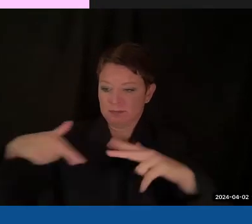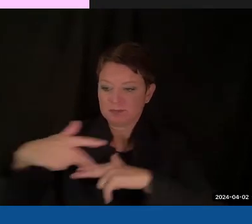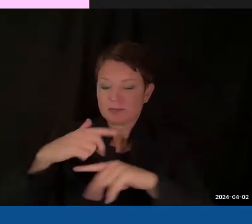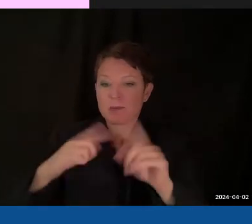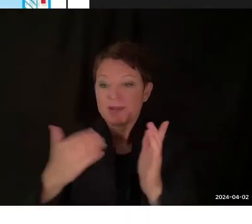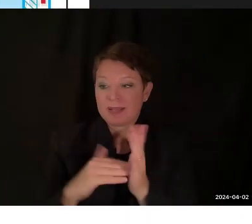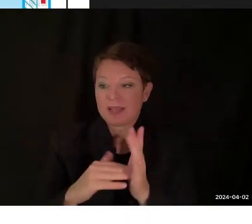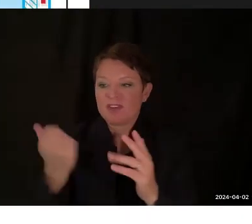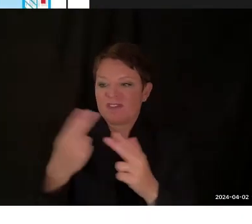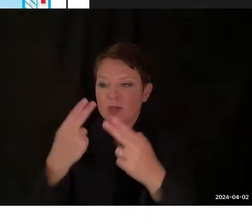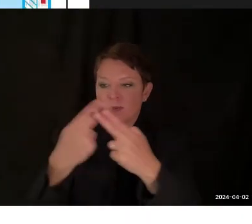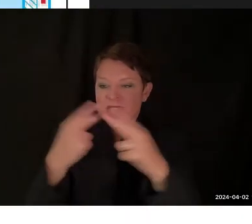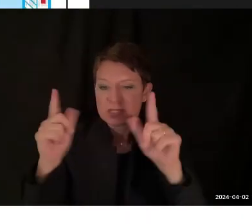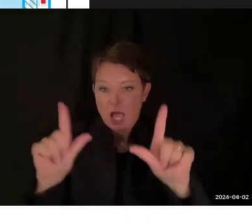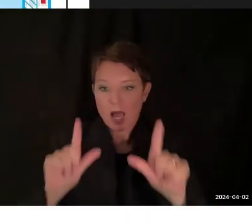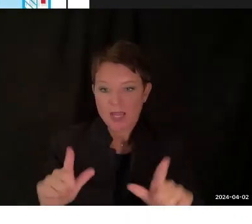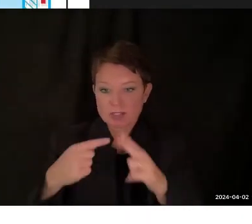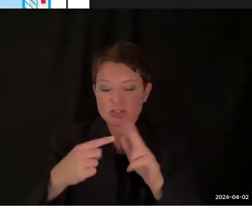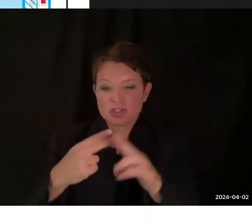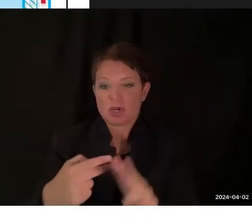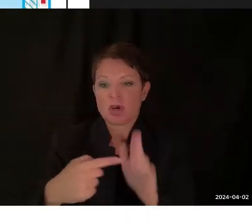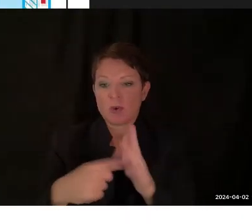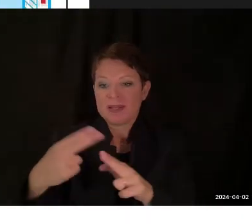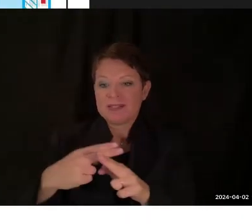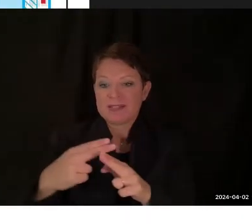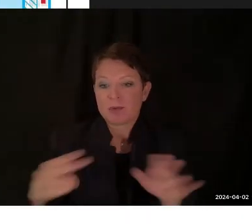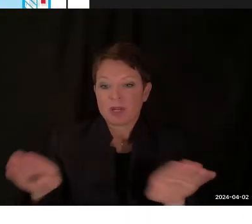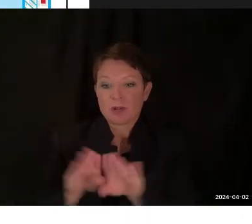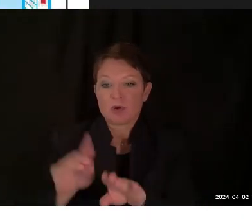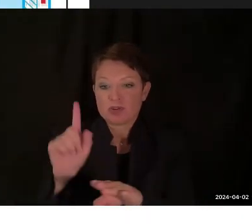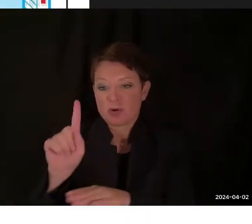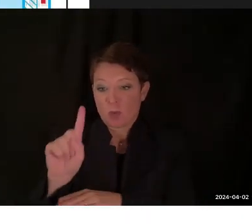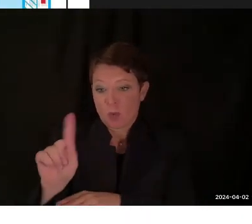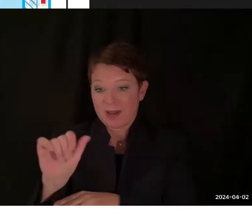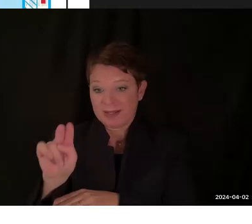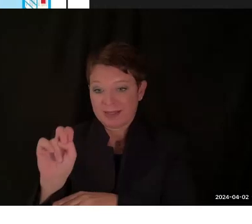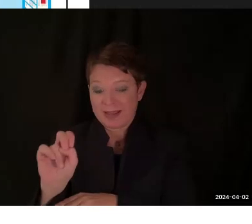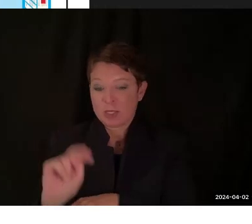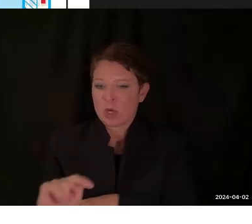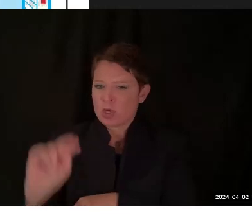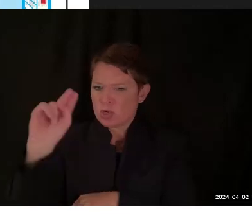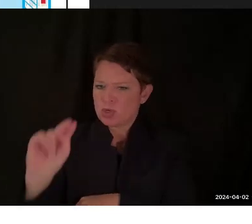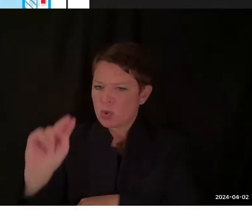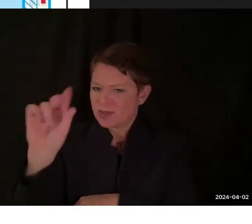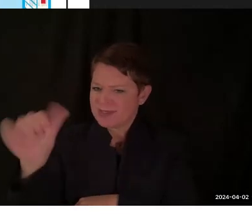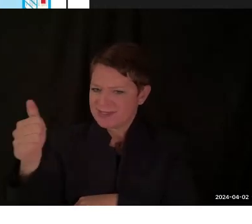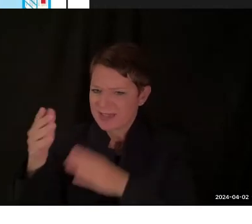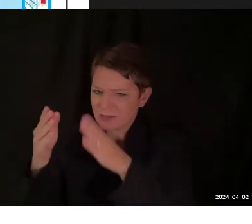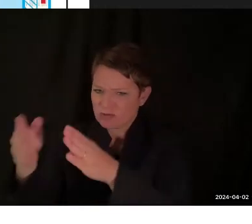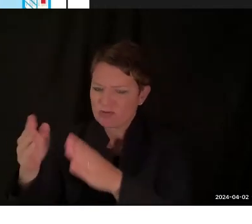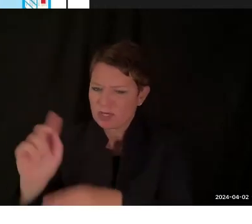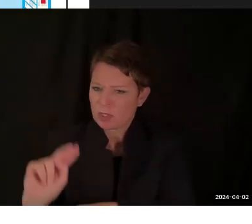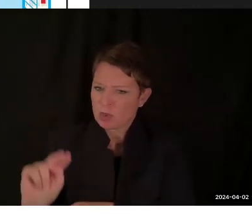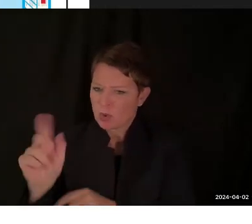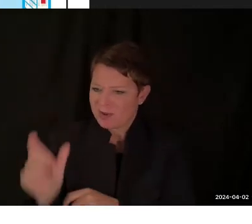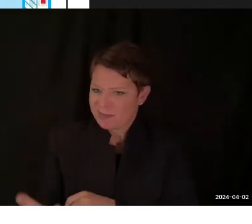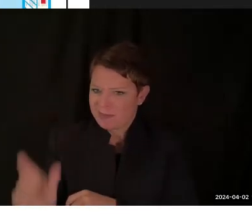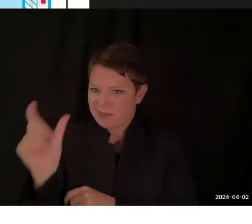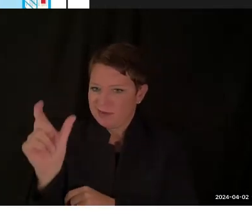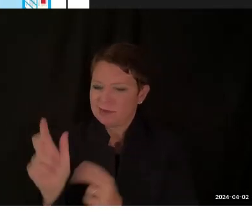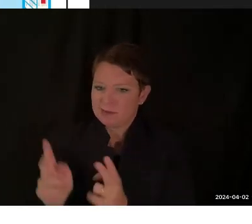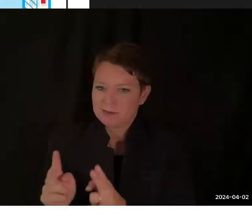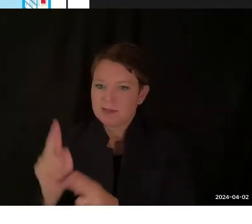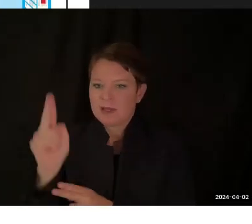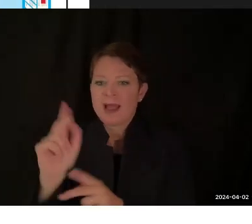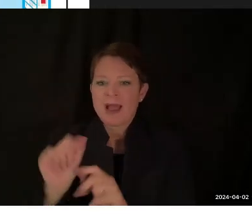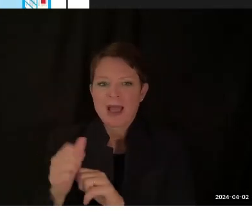There was a couple slides that showed a temporary closure of one of the lanes northbound, I guess 10th Street. I was just curious how